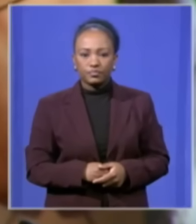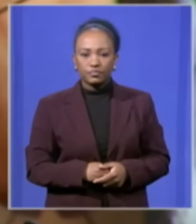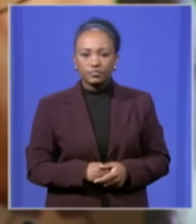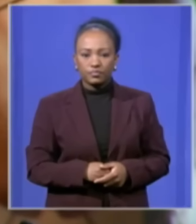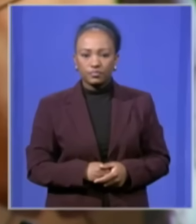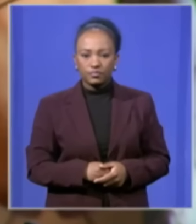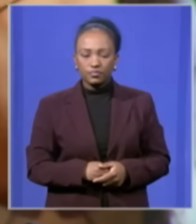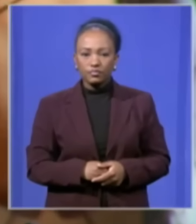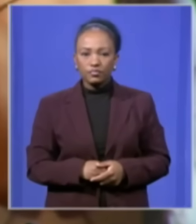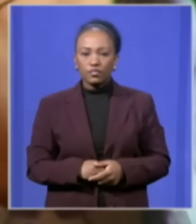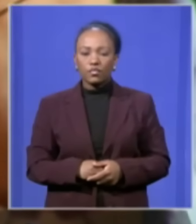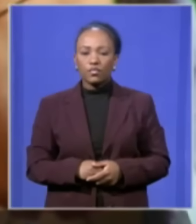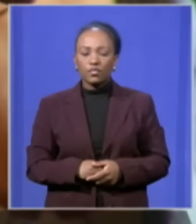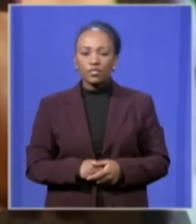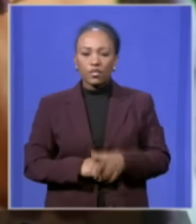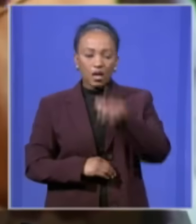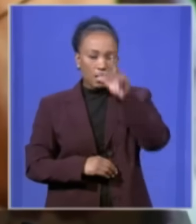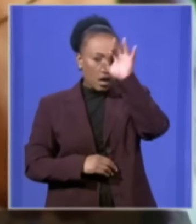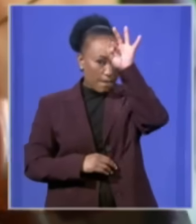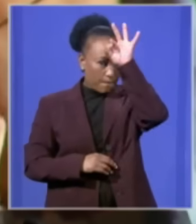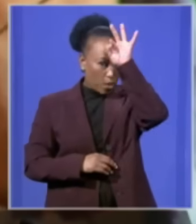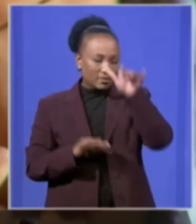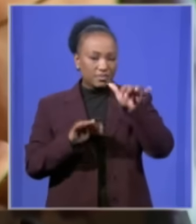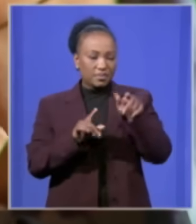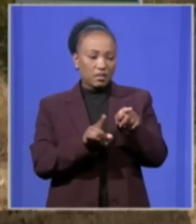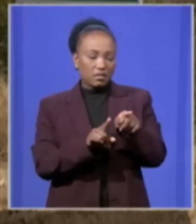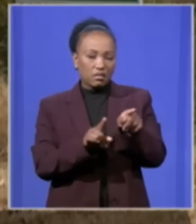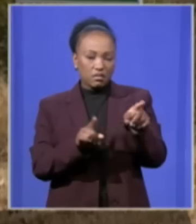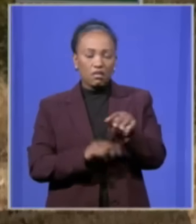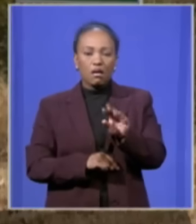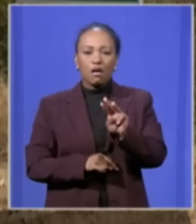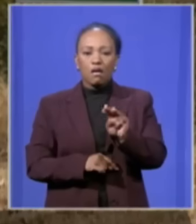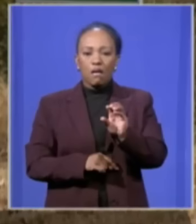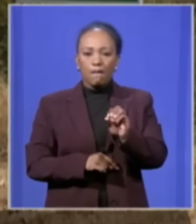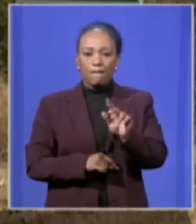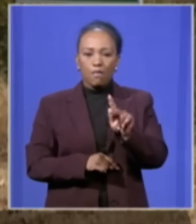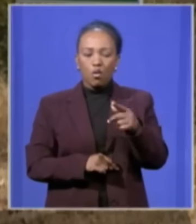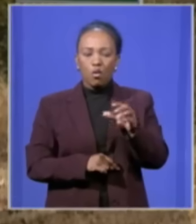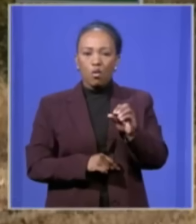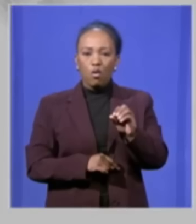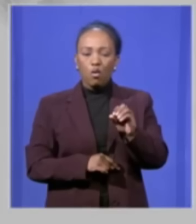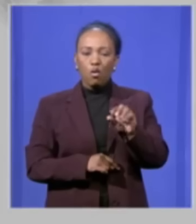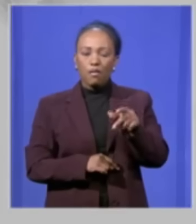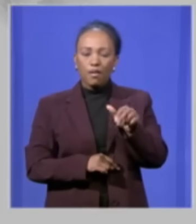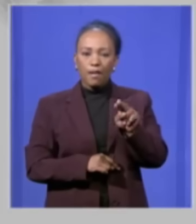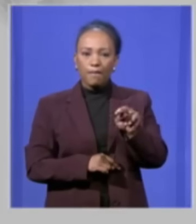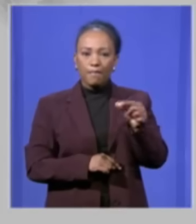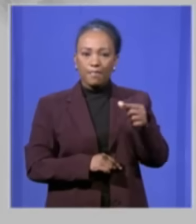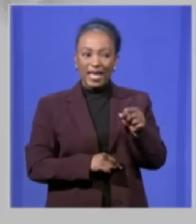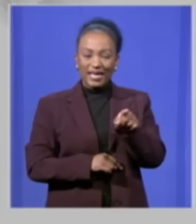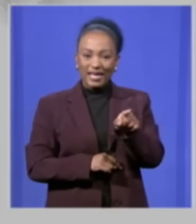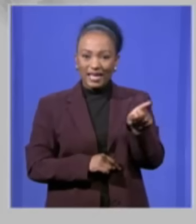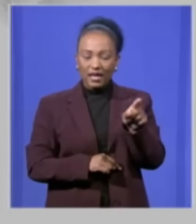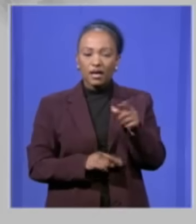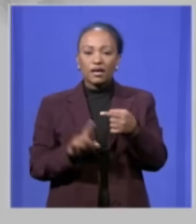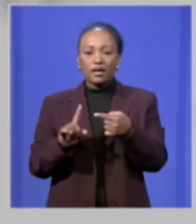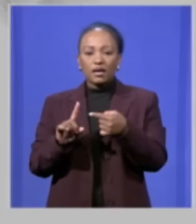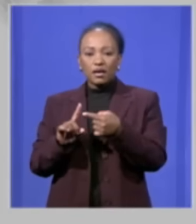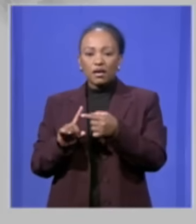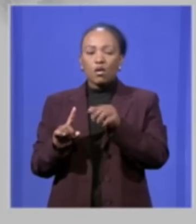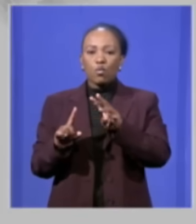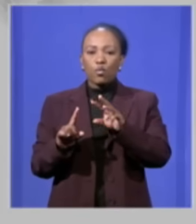Mapodisi kwa stationeng sa kwa mo Kgopong ba utlwile botlhoko thata vene e neng e pegile bagolegwa ba le 11 le lepodisi Sergeant William